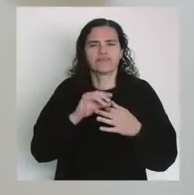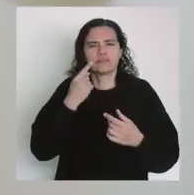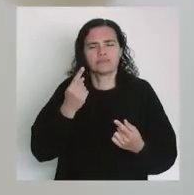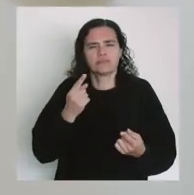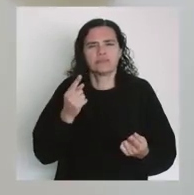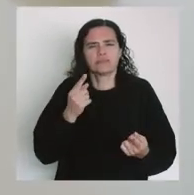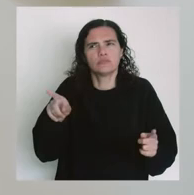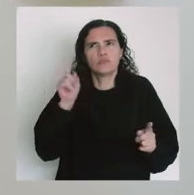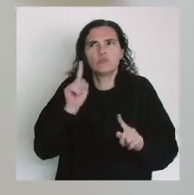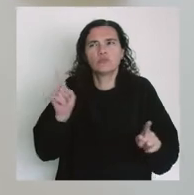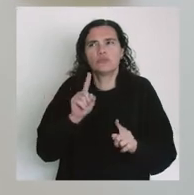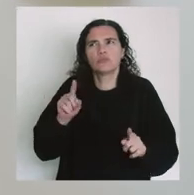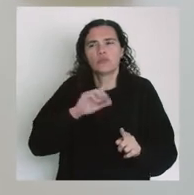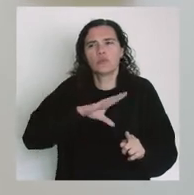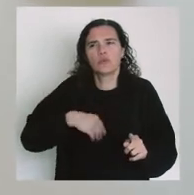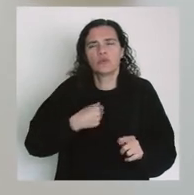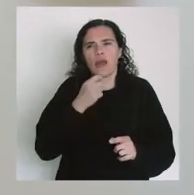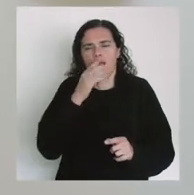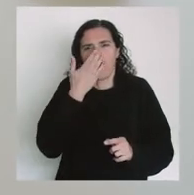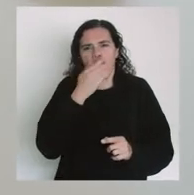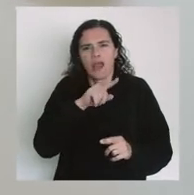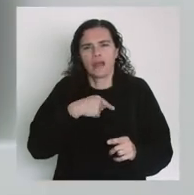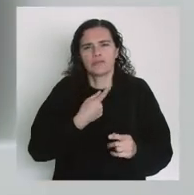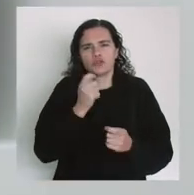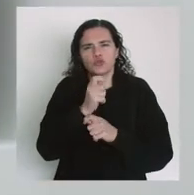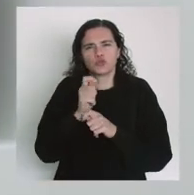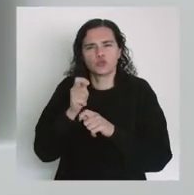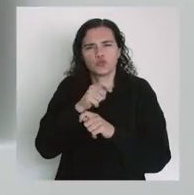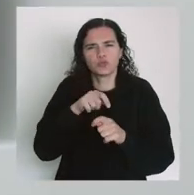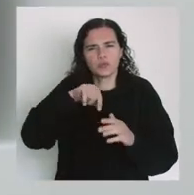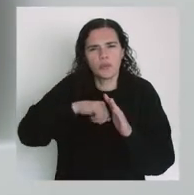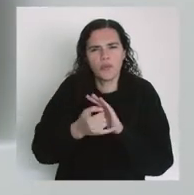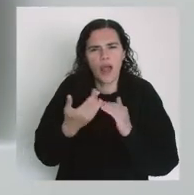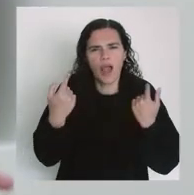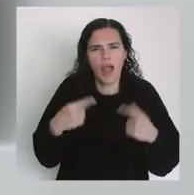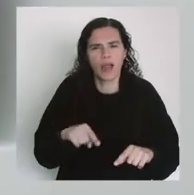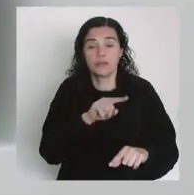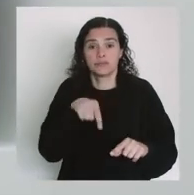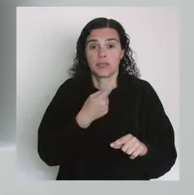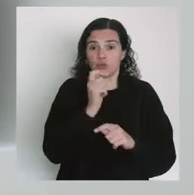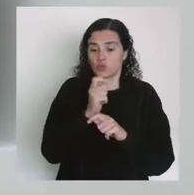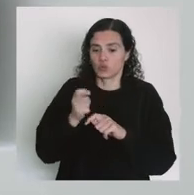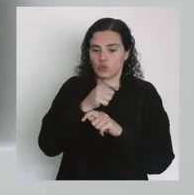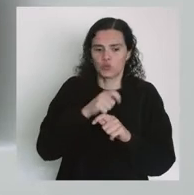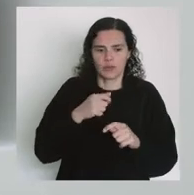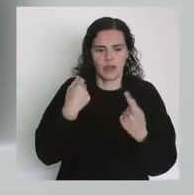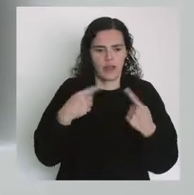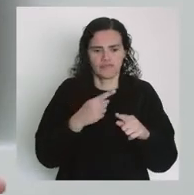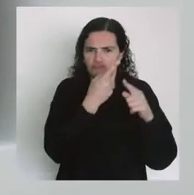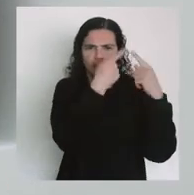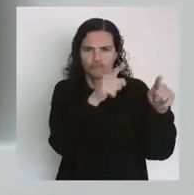you often have this kind of hall of sculpture where sculptures of